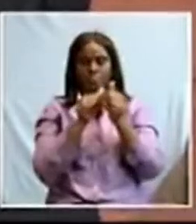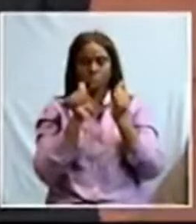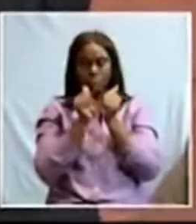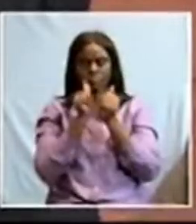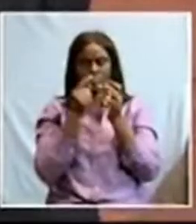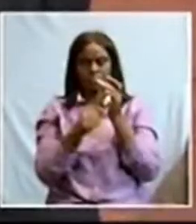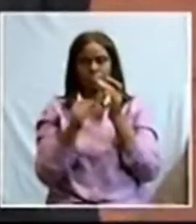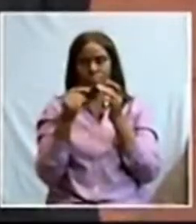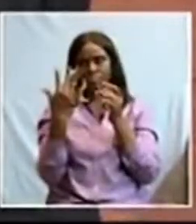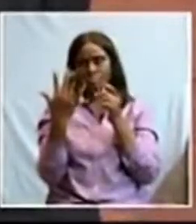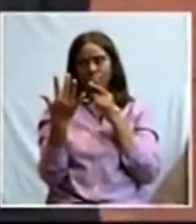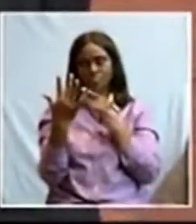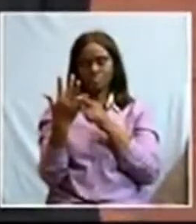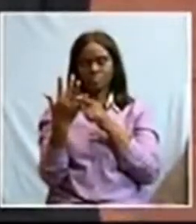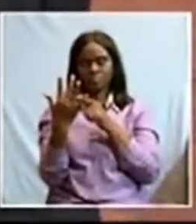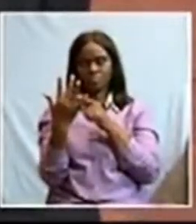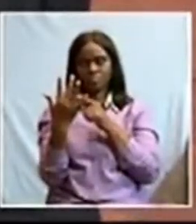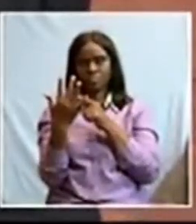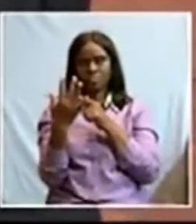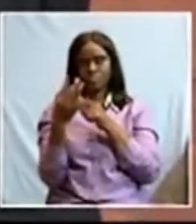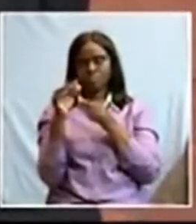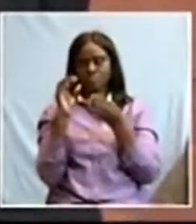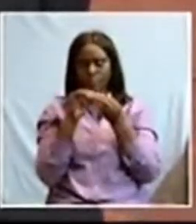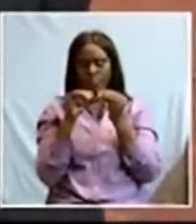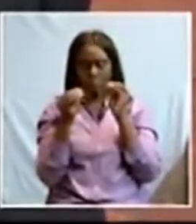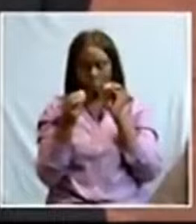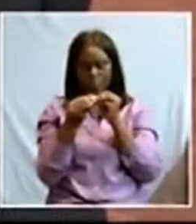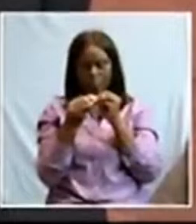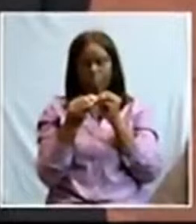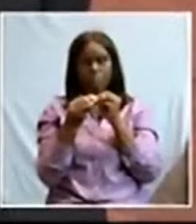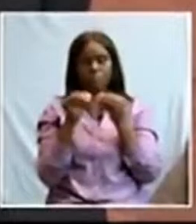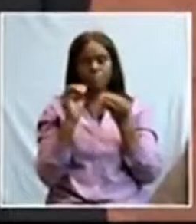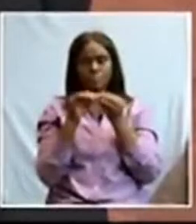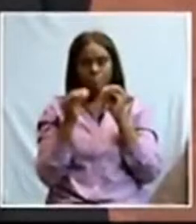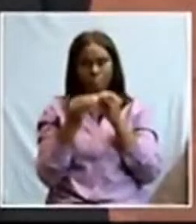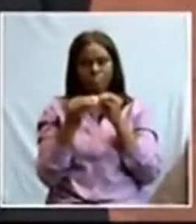Part 5, Section